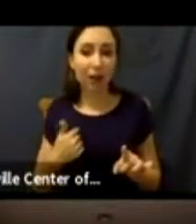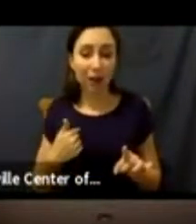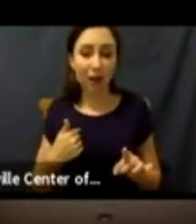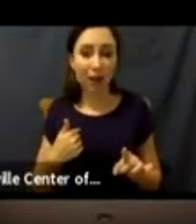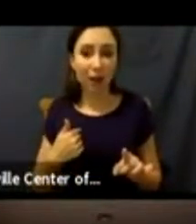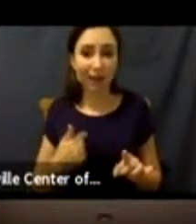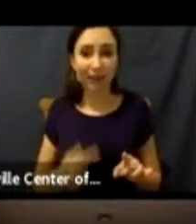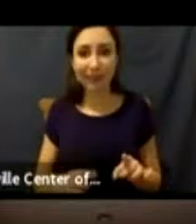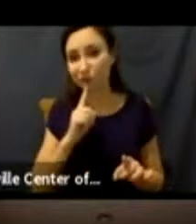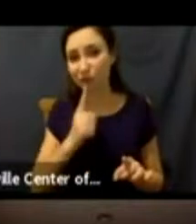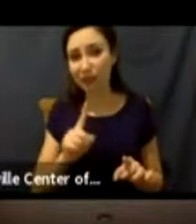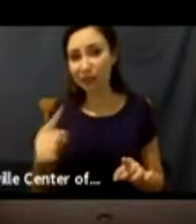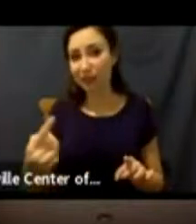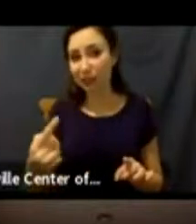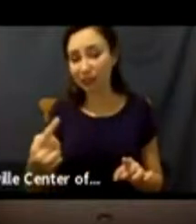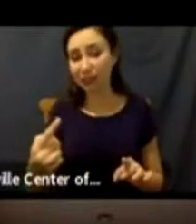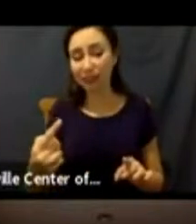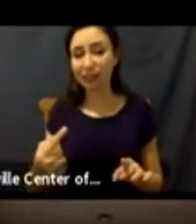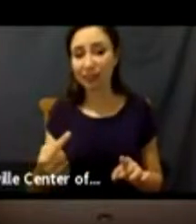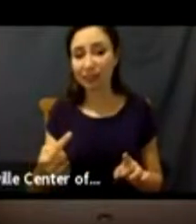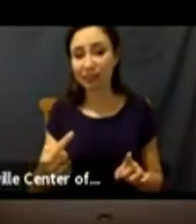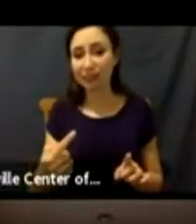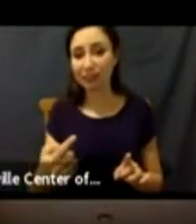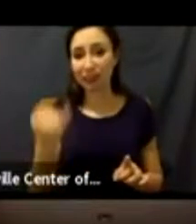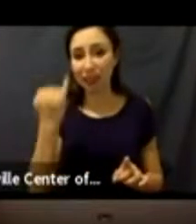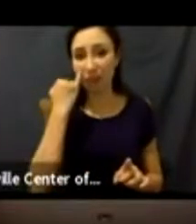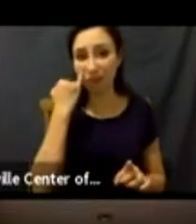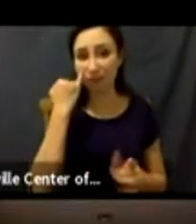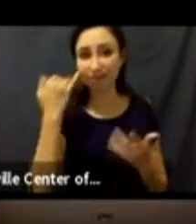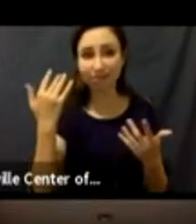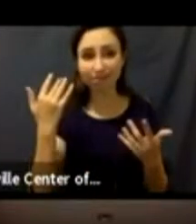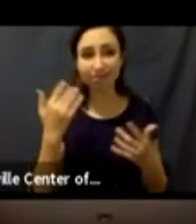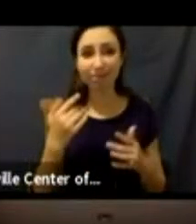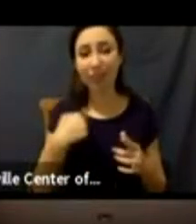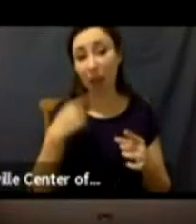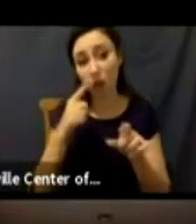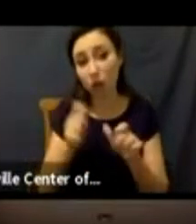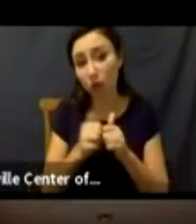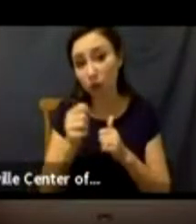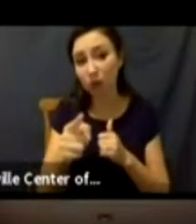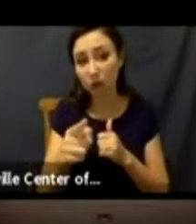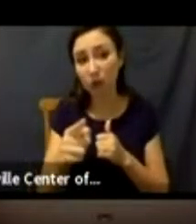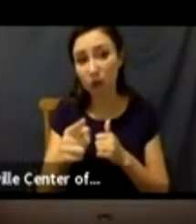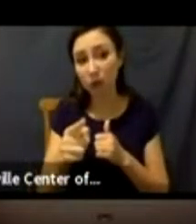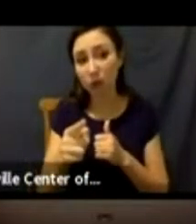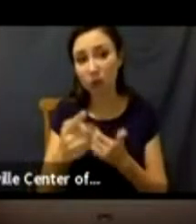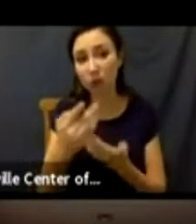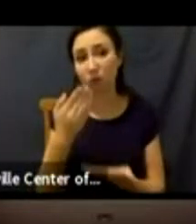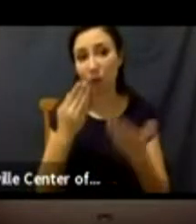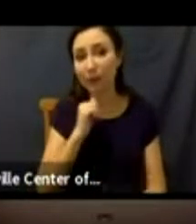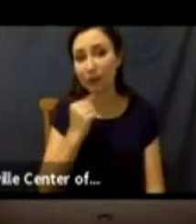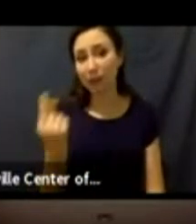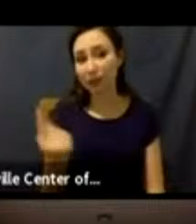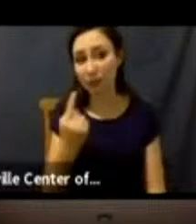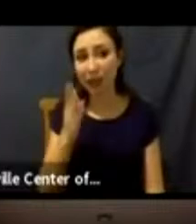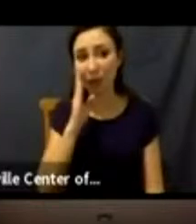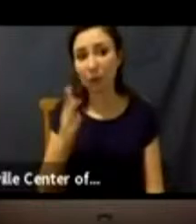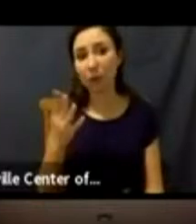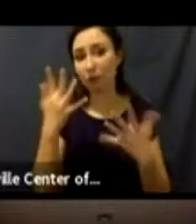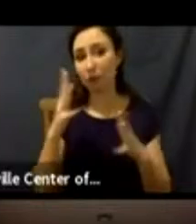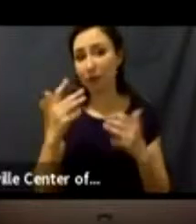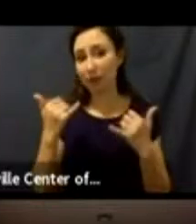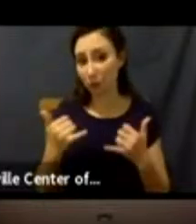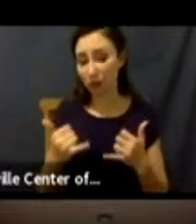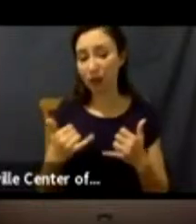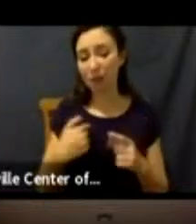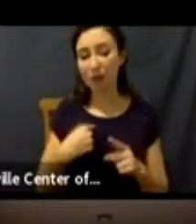really a matter of then, and I agree with you that we probably not something that we're going to finish tonight, but